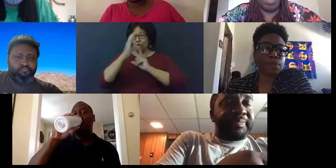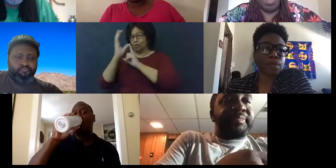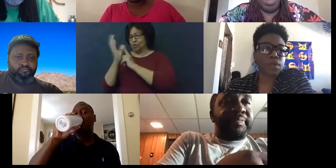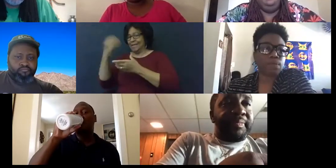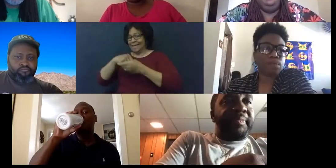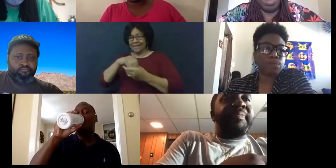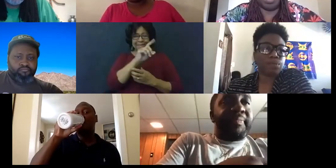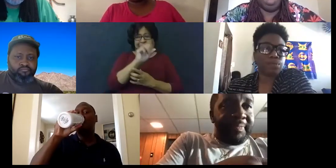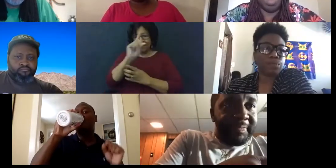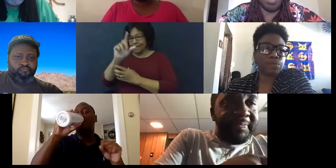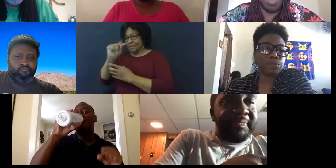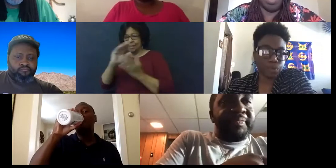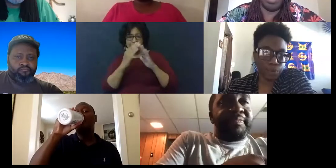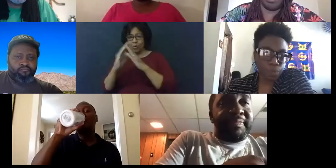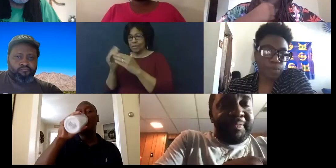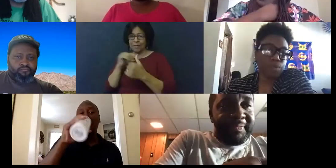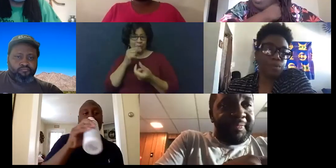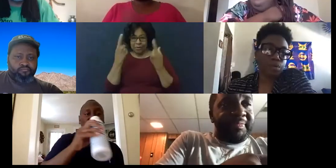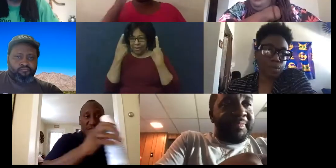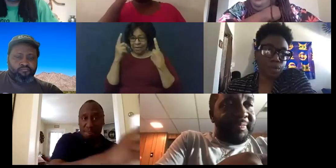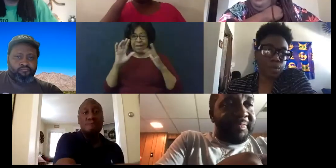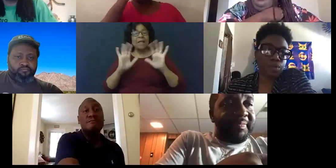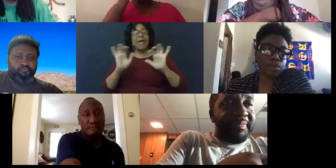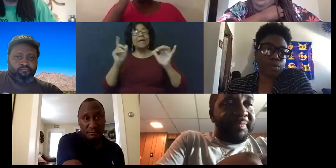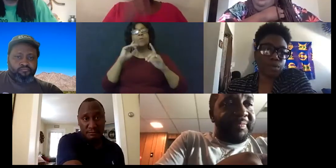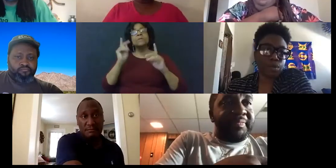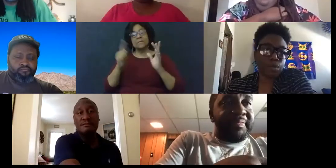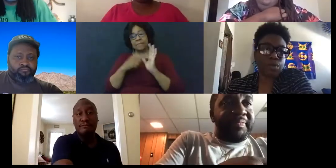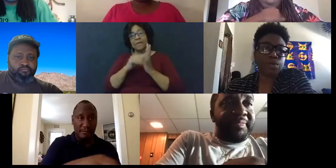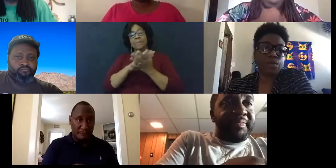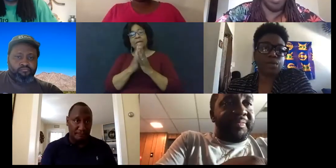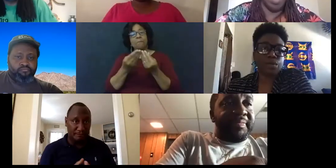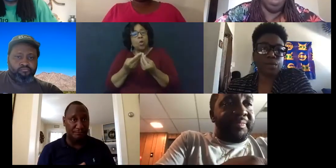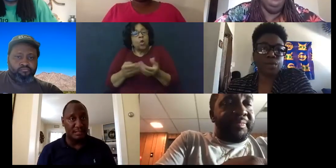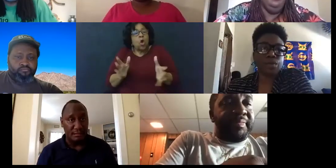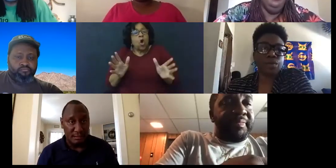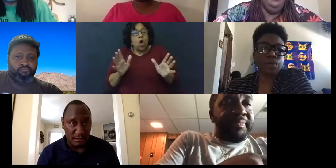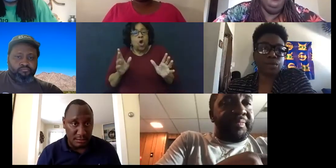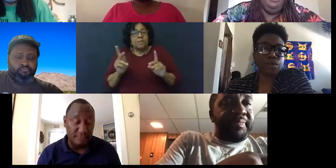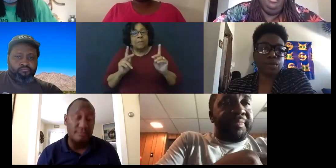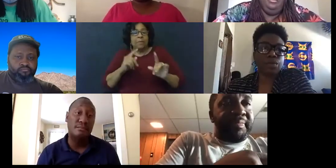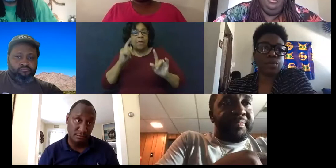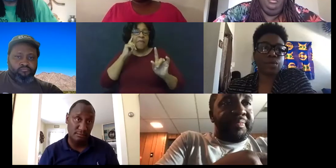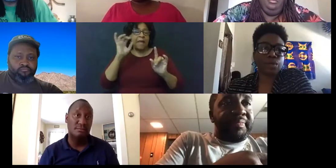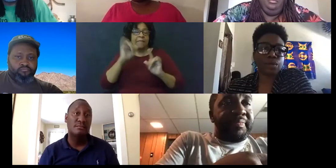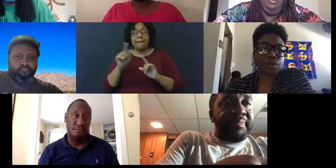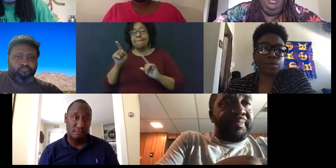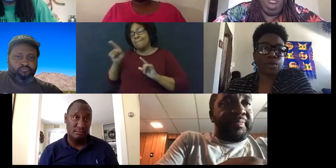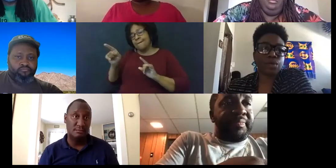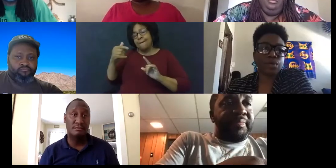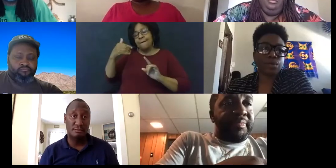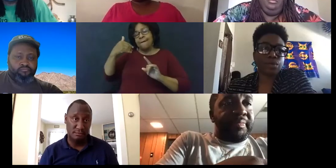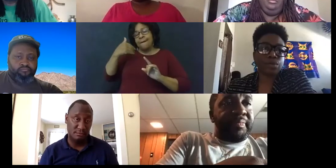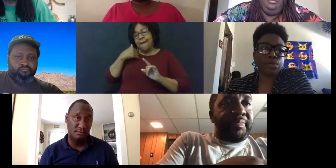the disabilities community, which is sometimes get lost in people thinking that they have